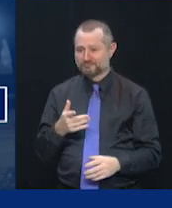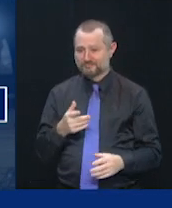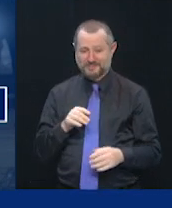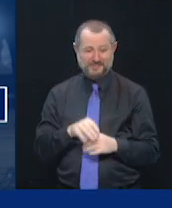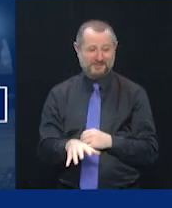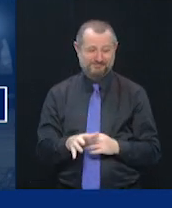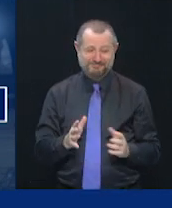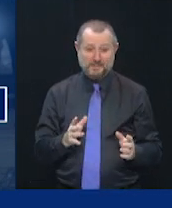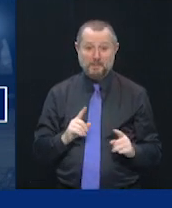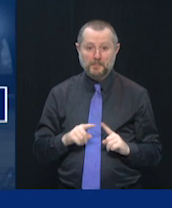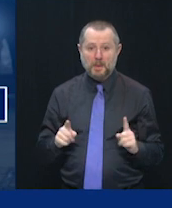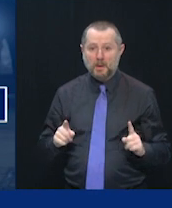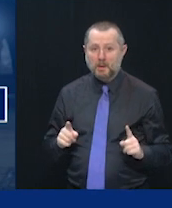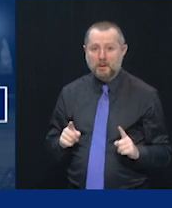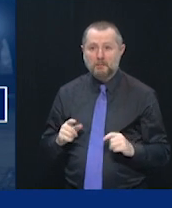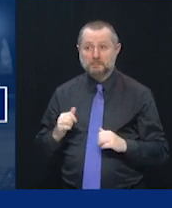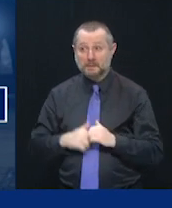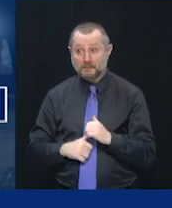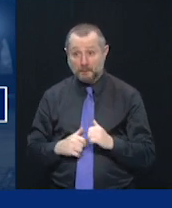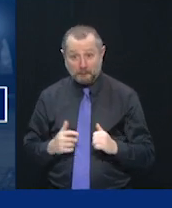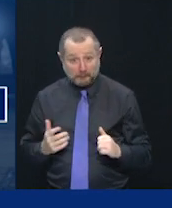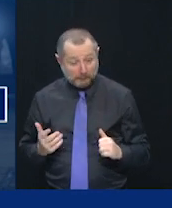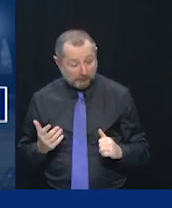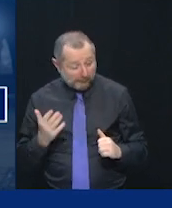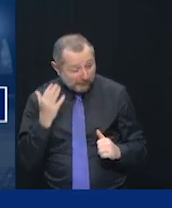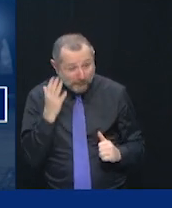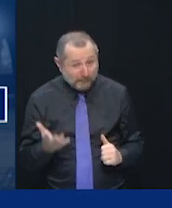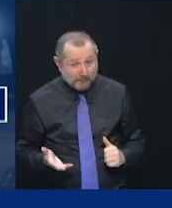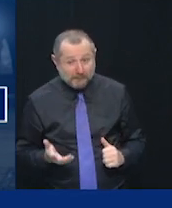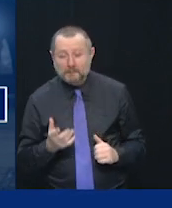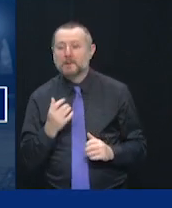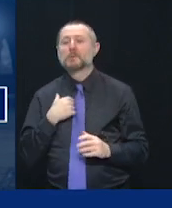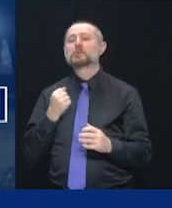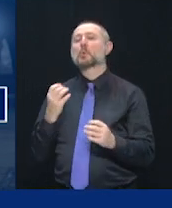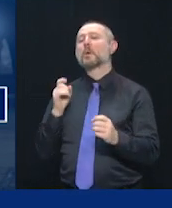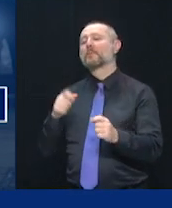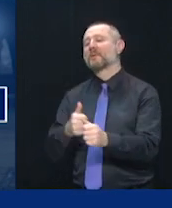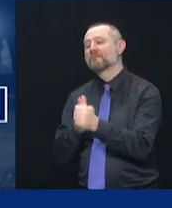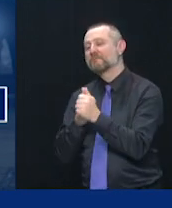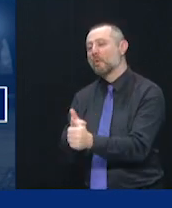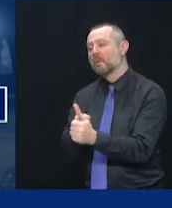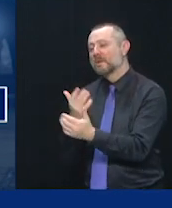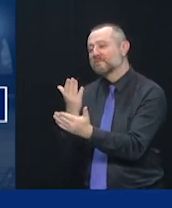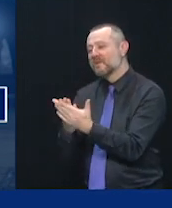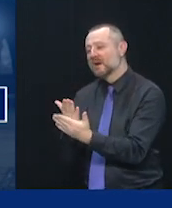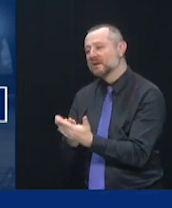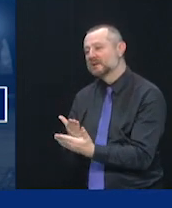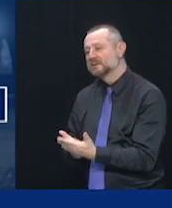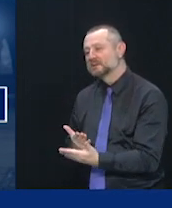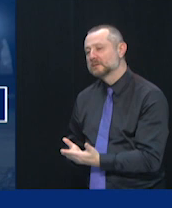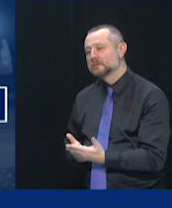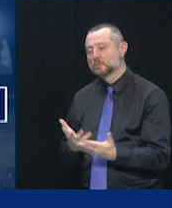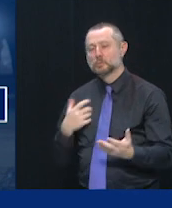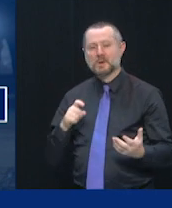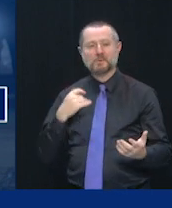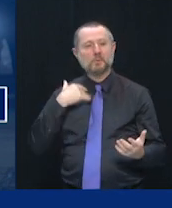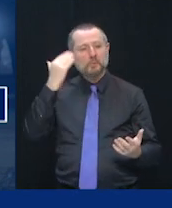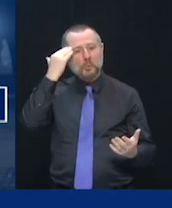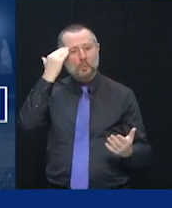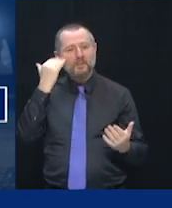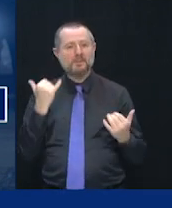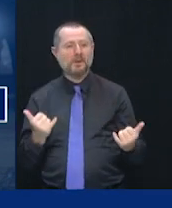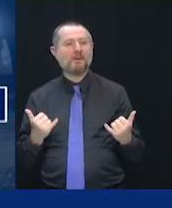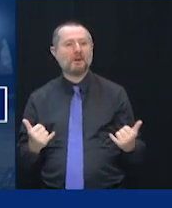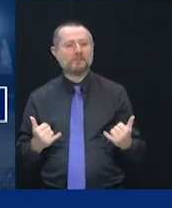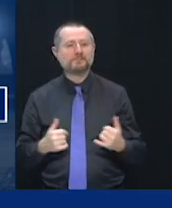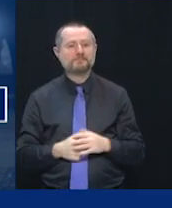we deal with the here and now. We deal with the facts that we have now. We deal with the reality